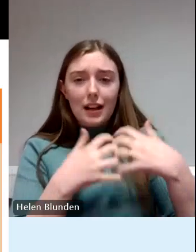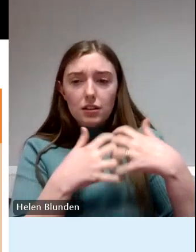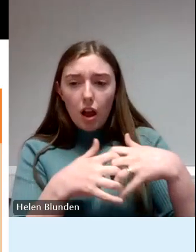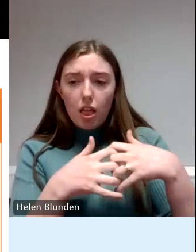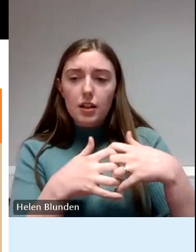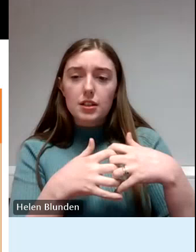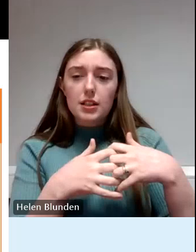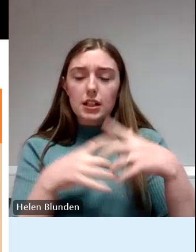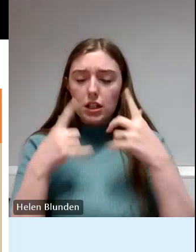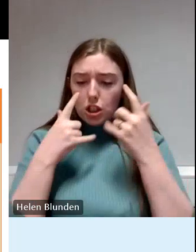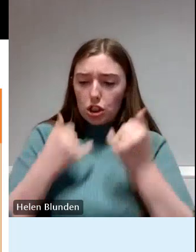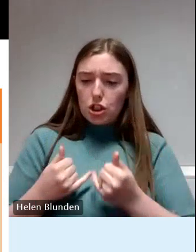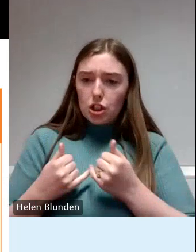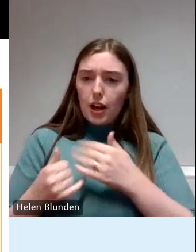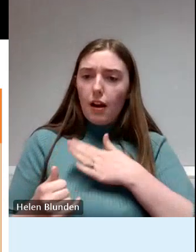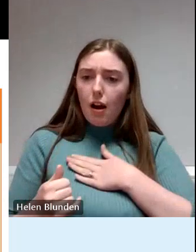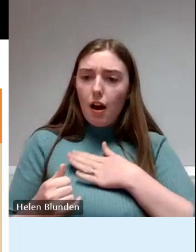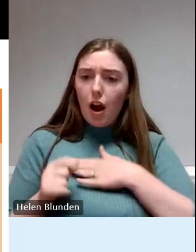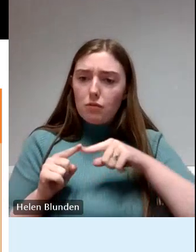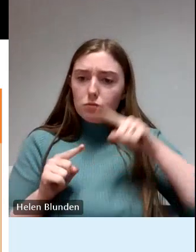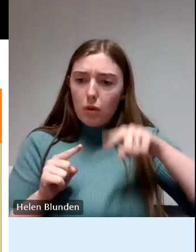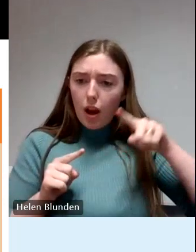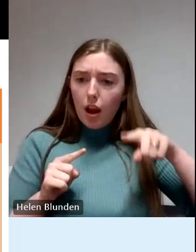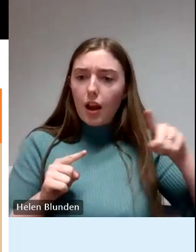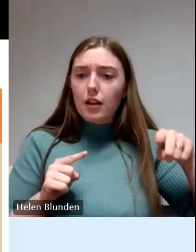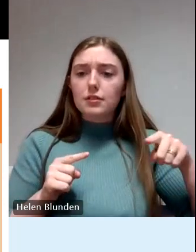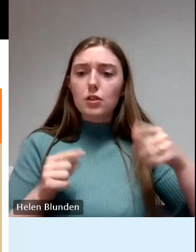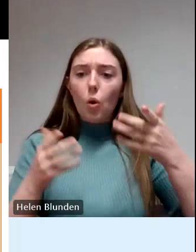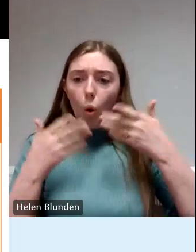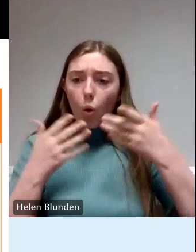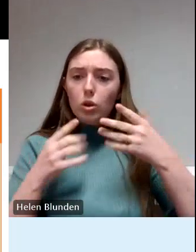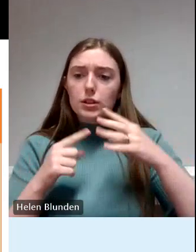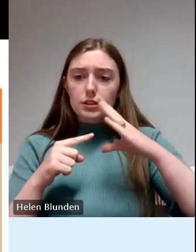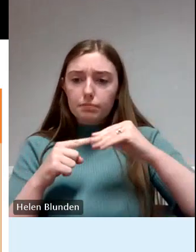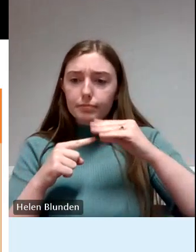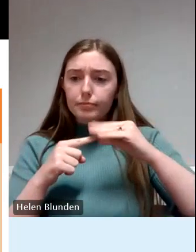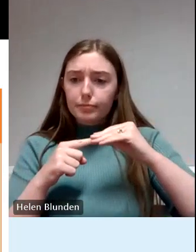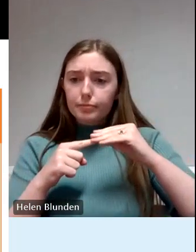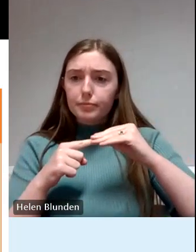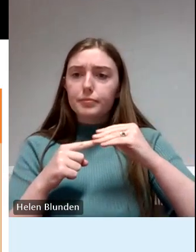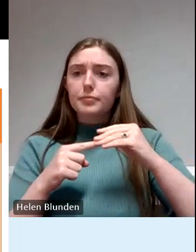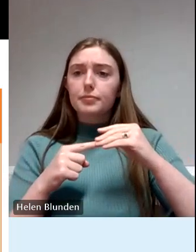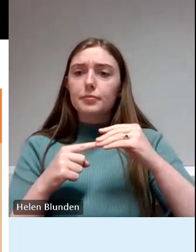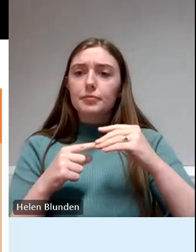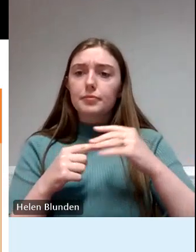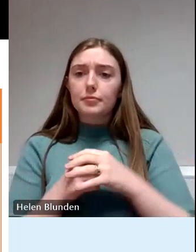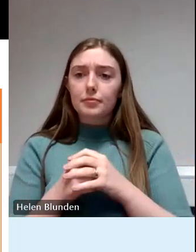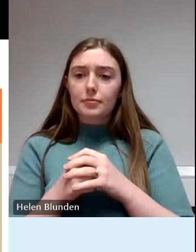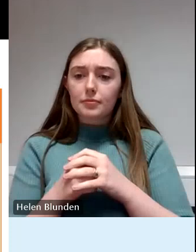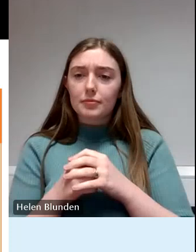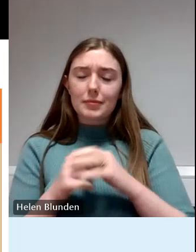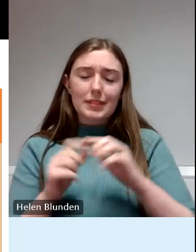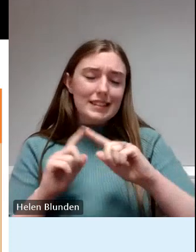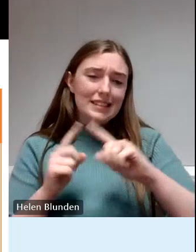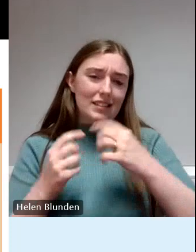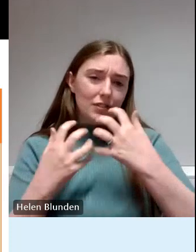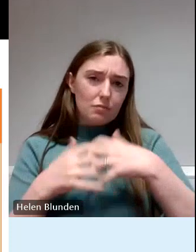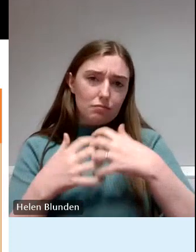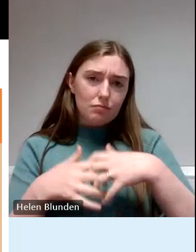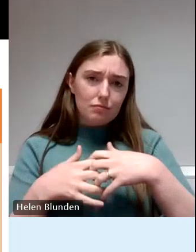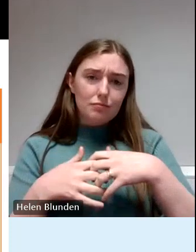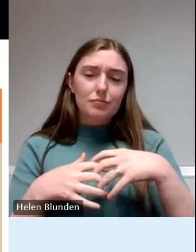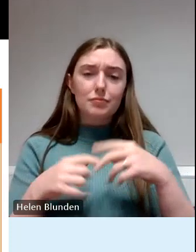something like the oxygen level, where you put the pulse oximeter peg probe on people's fingers, that